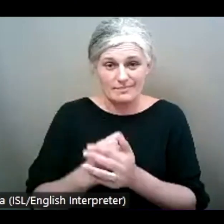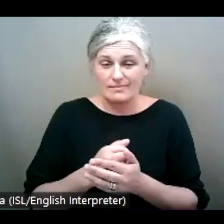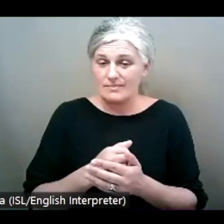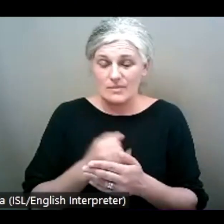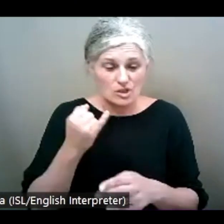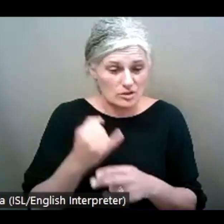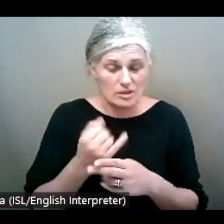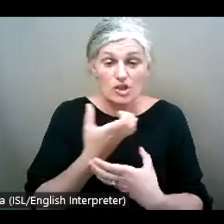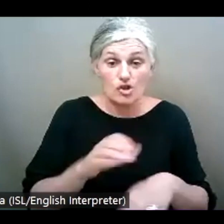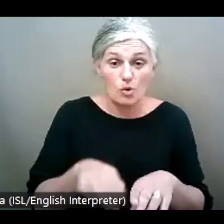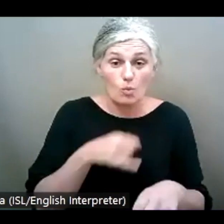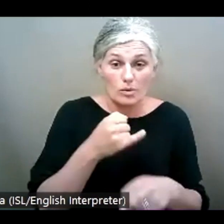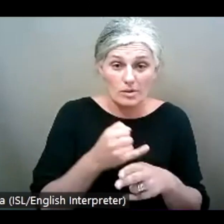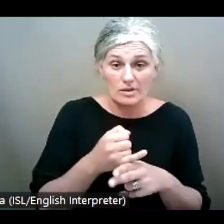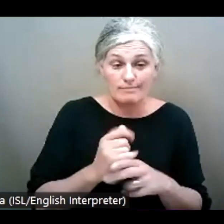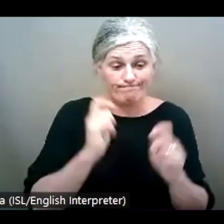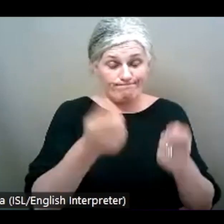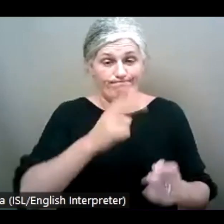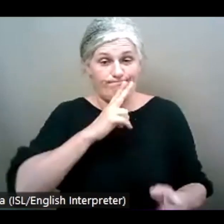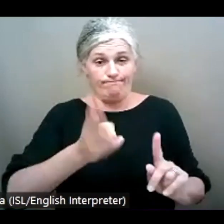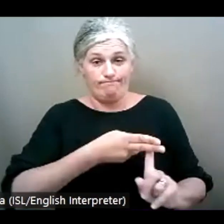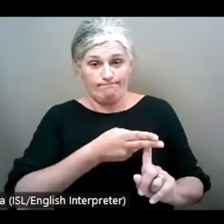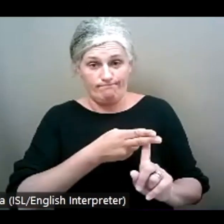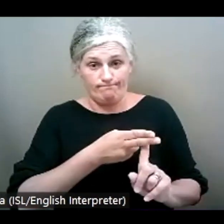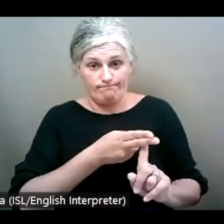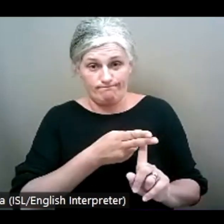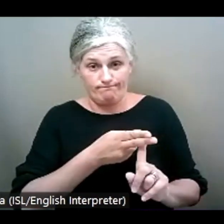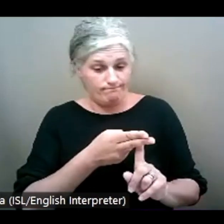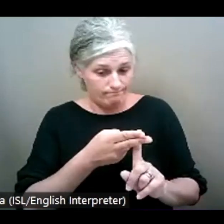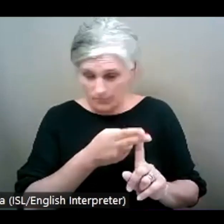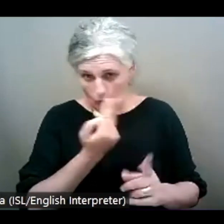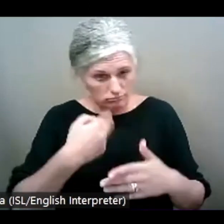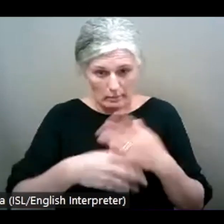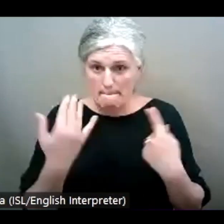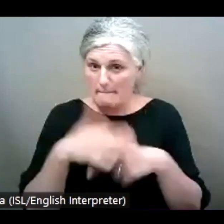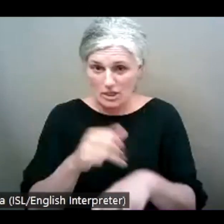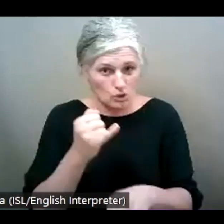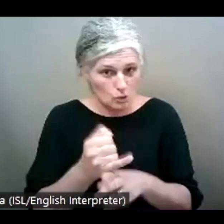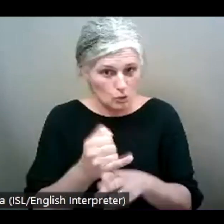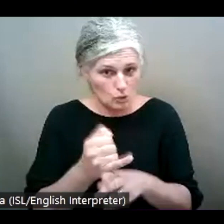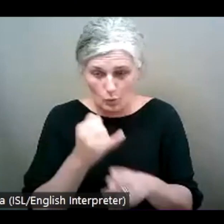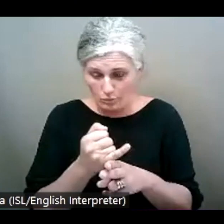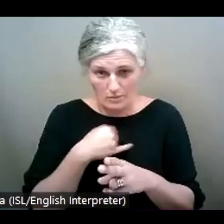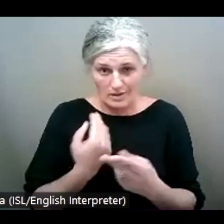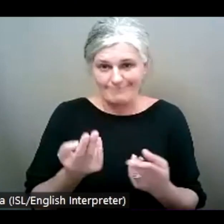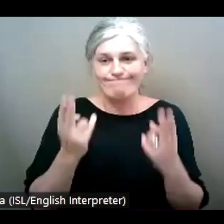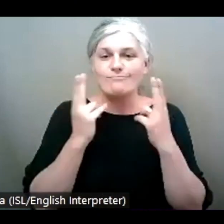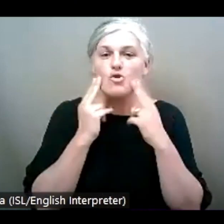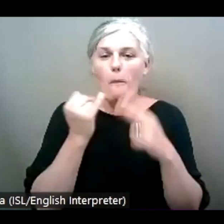children with label as CP obviously don't go to special schools to go to normal schools. And